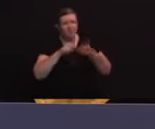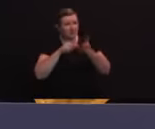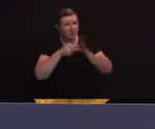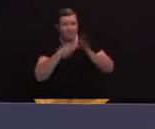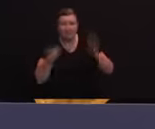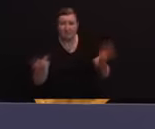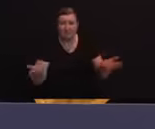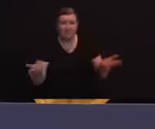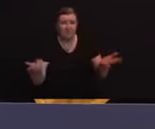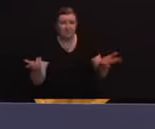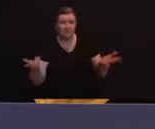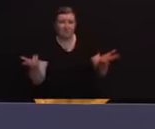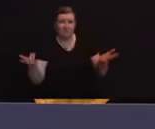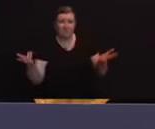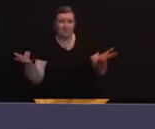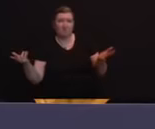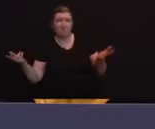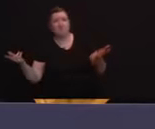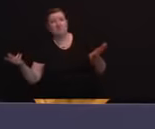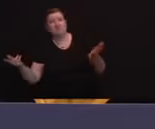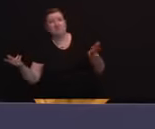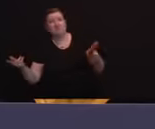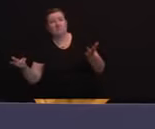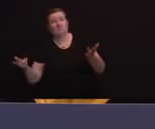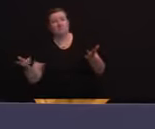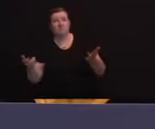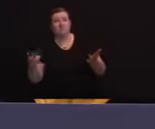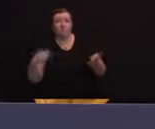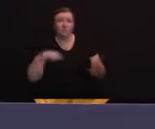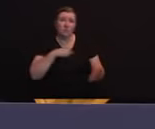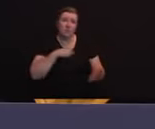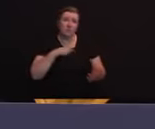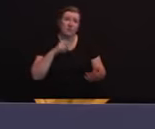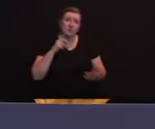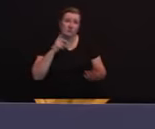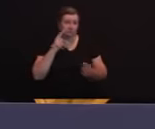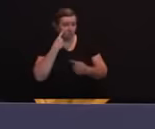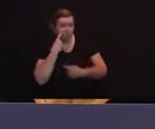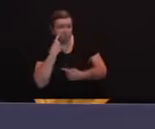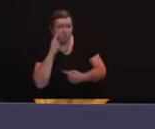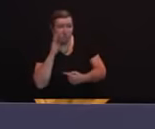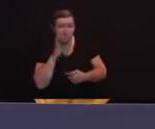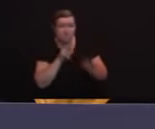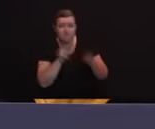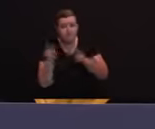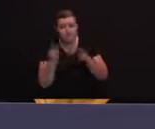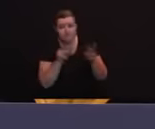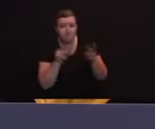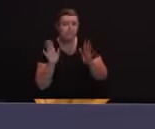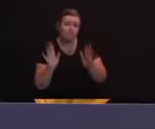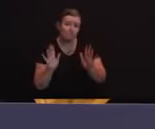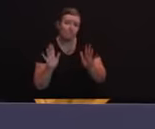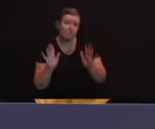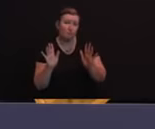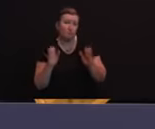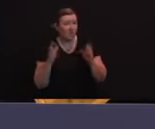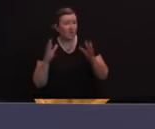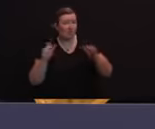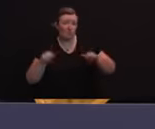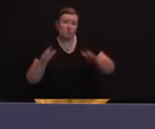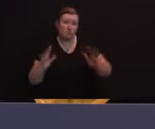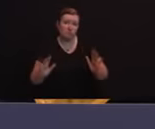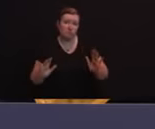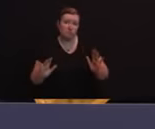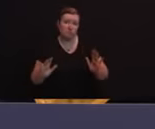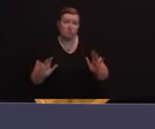a enforcement matter are not going to be as all over it as we can be. I sure hope we don't